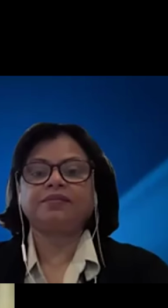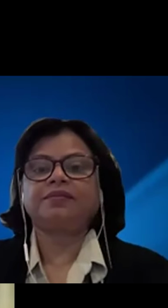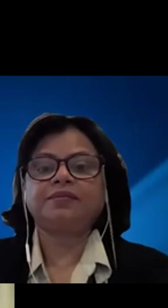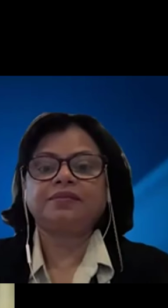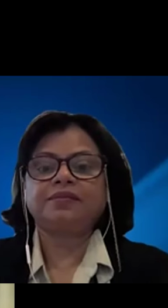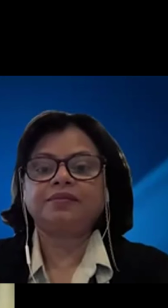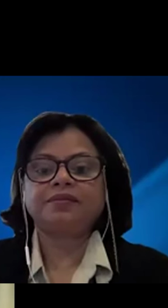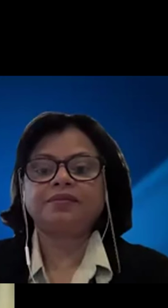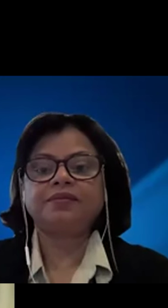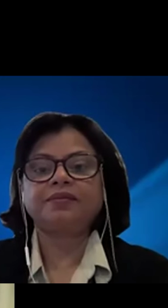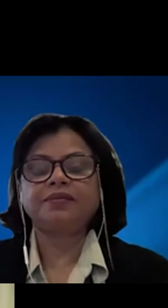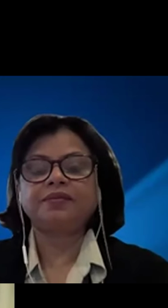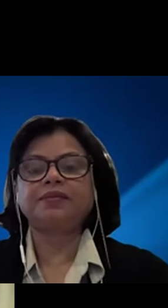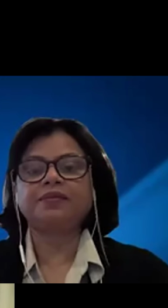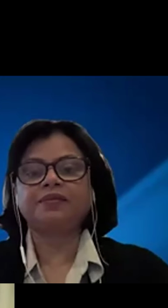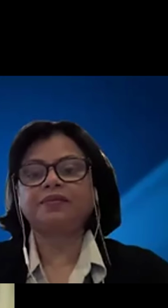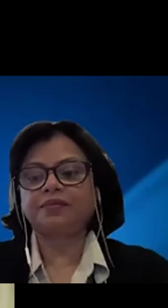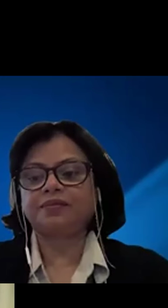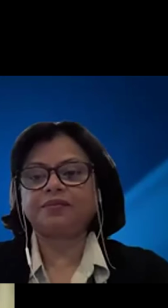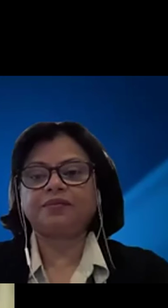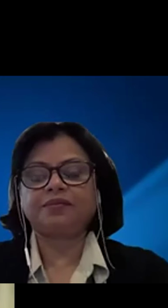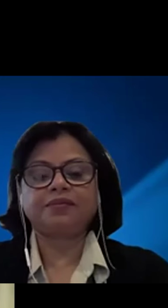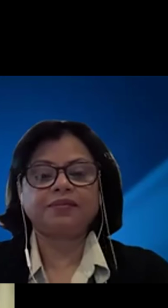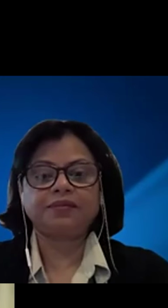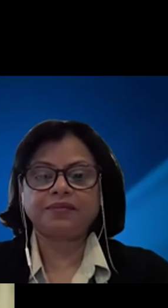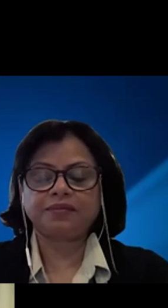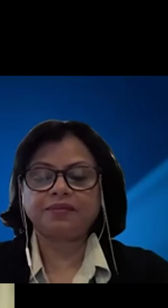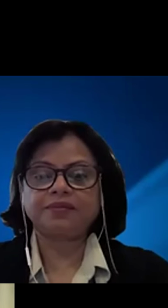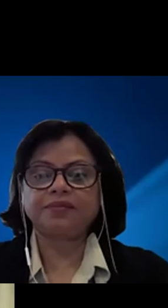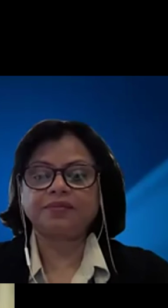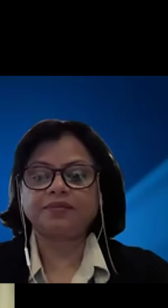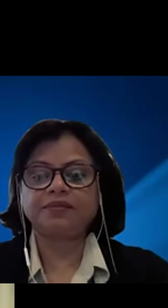to manage disaster risks in